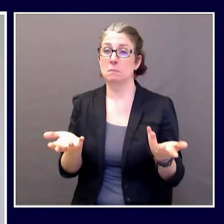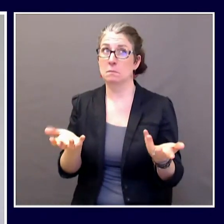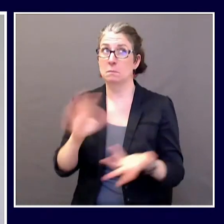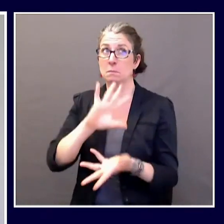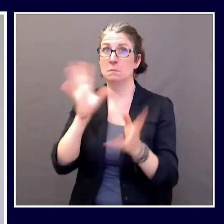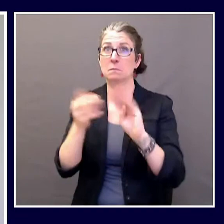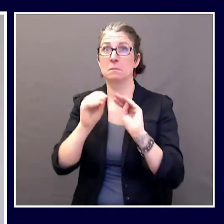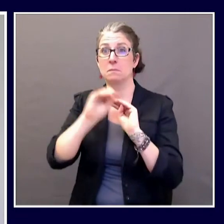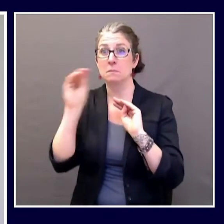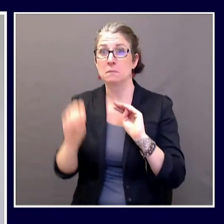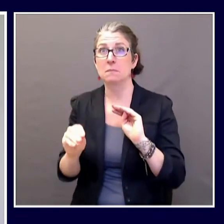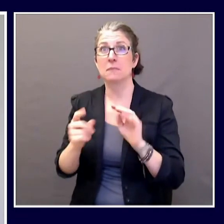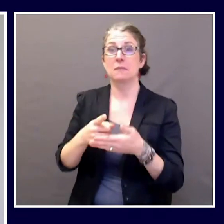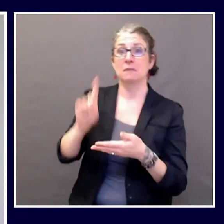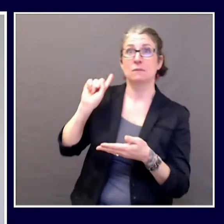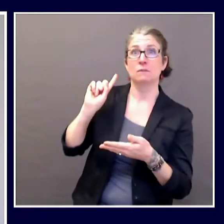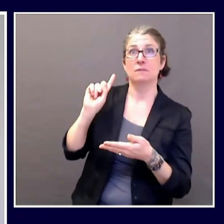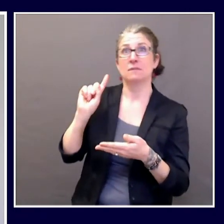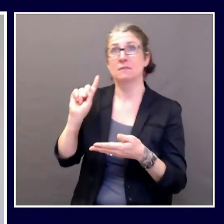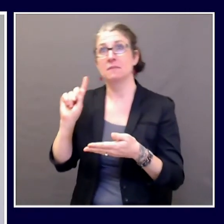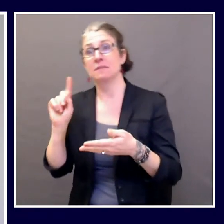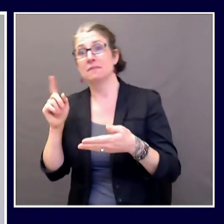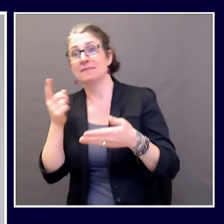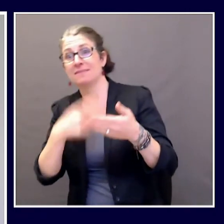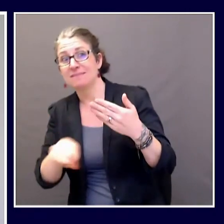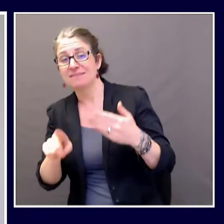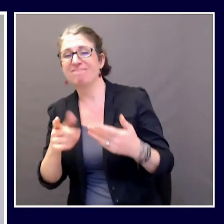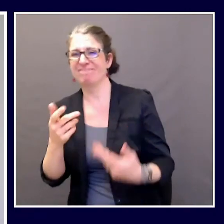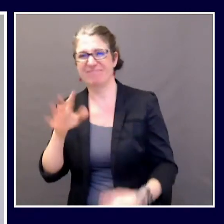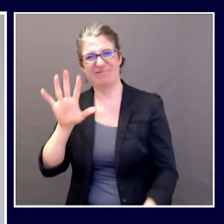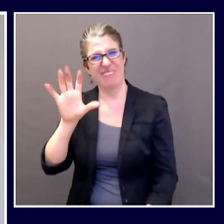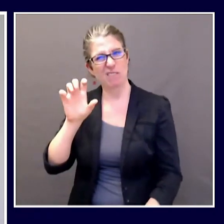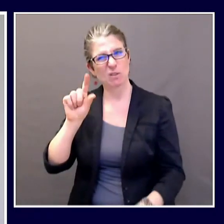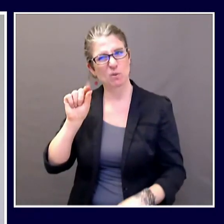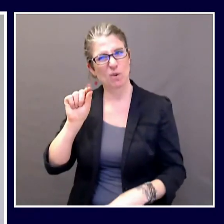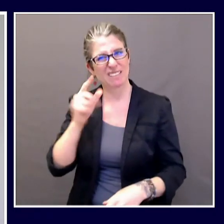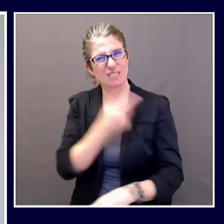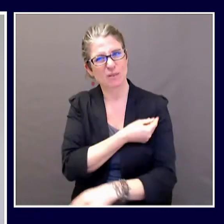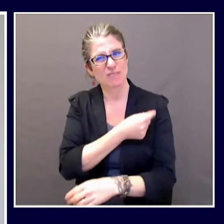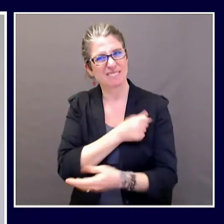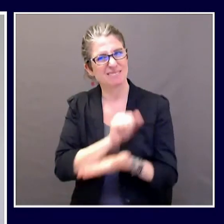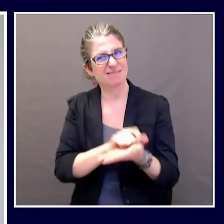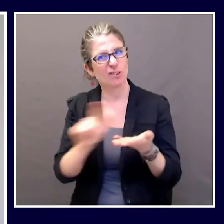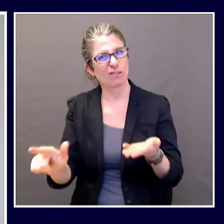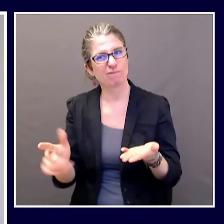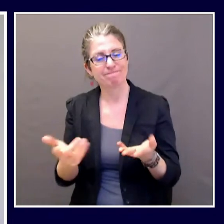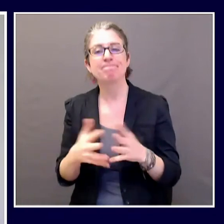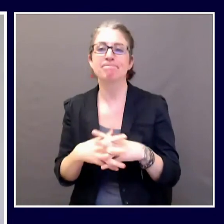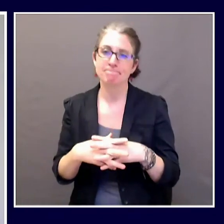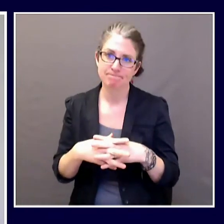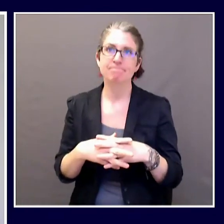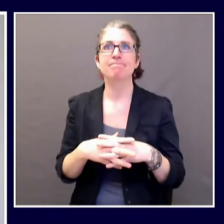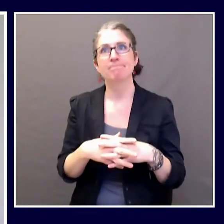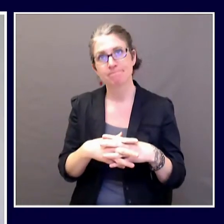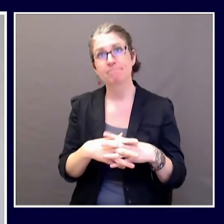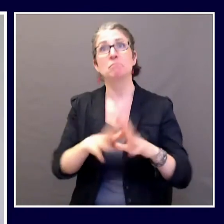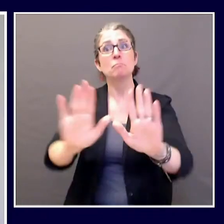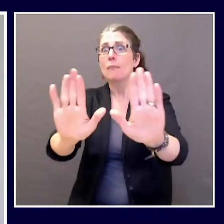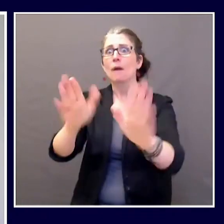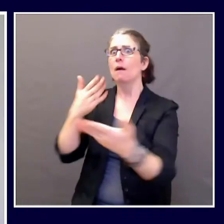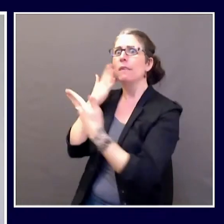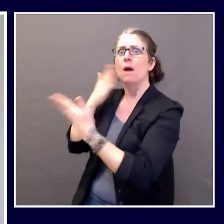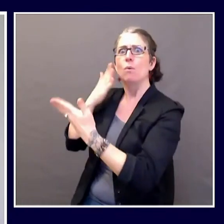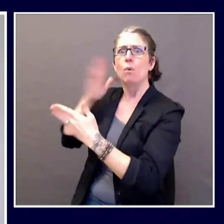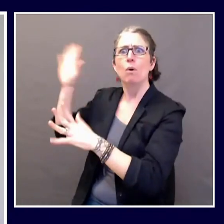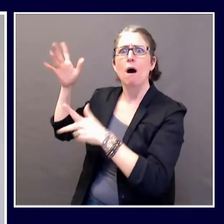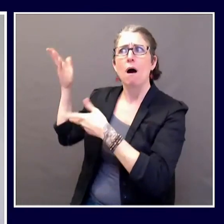week. Now, we're thankful to have additional doses, and we understand that later in the month or in the month of